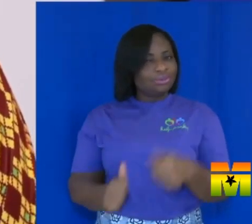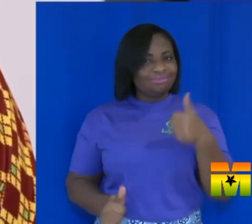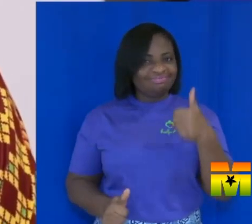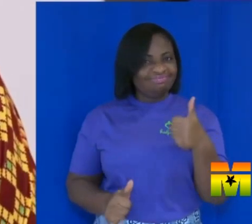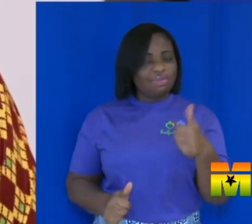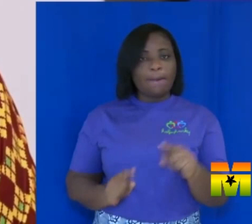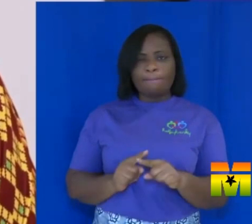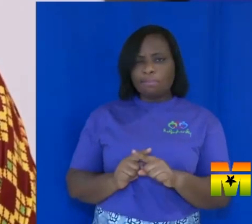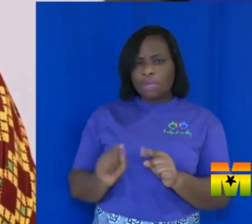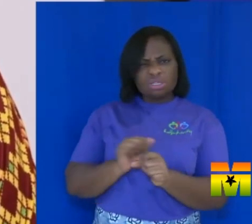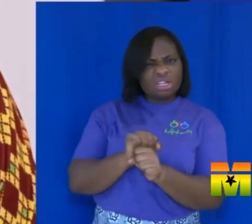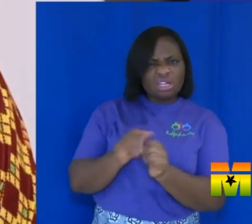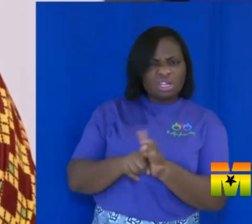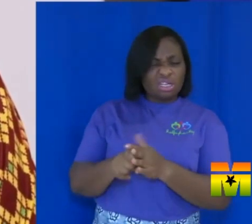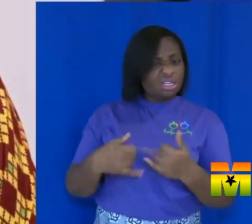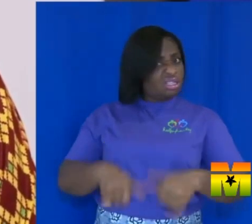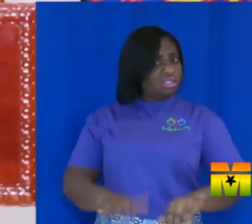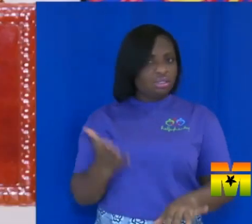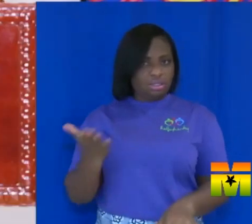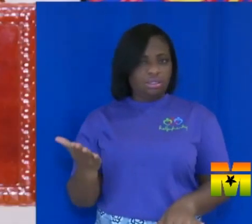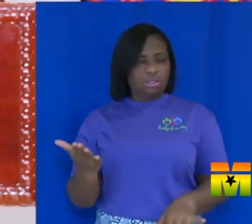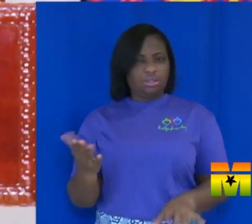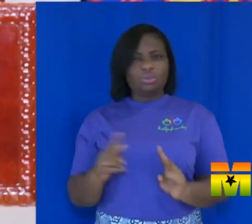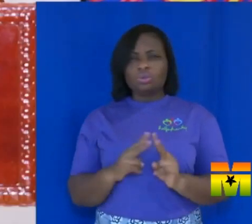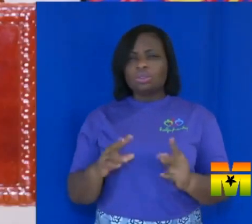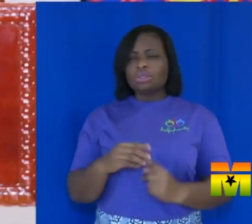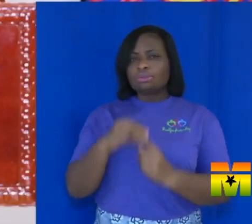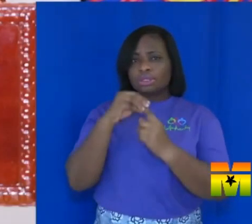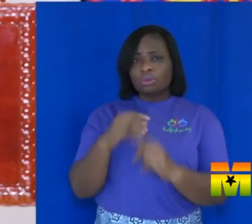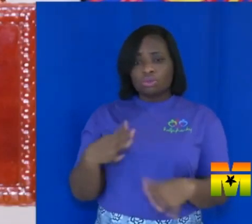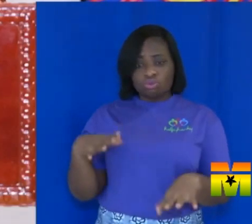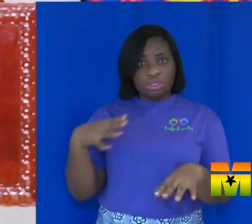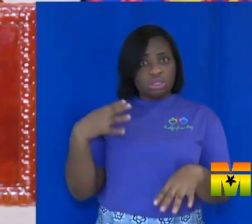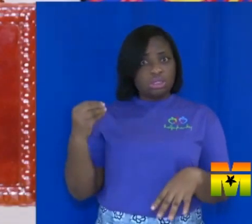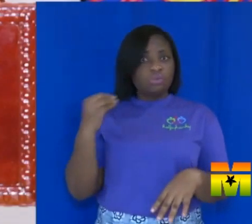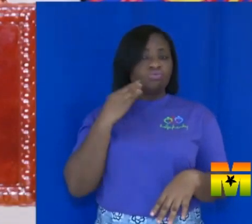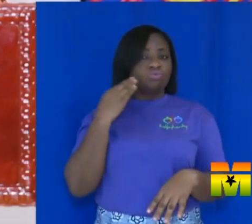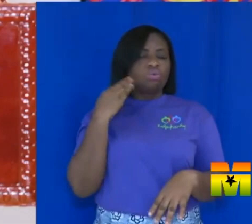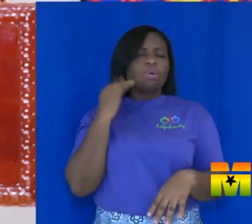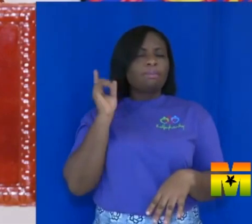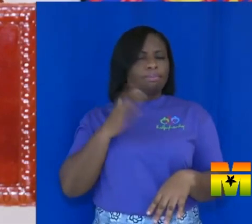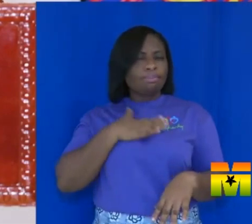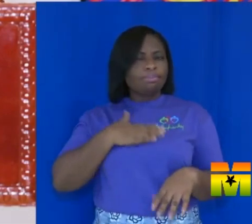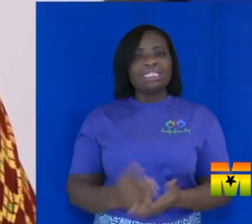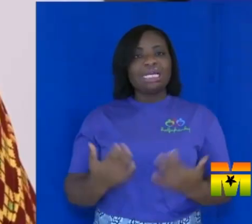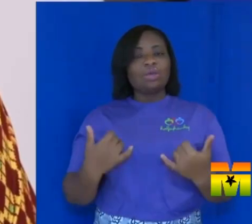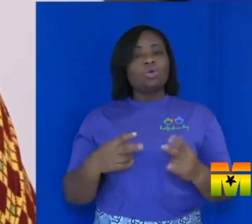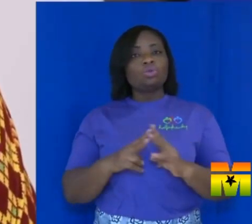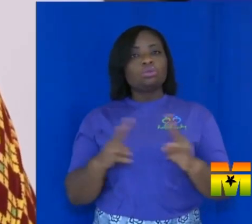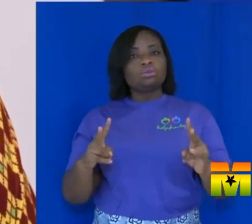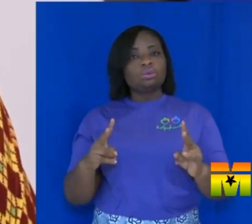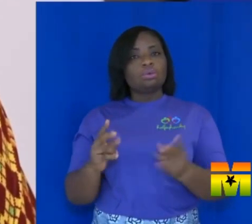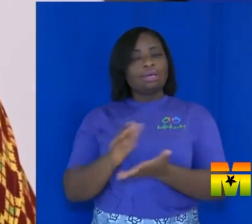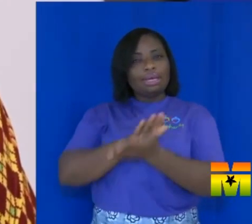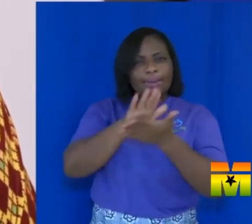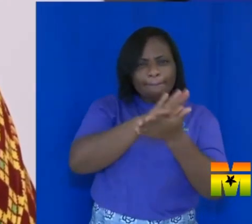echuni ti hela eyako ni wo titu ke wo shishia wo wo maske ni wo